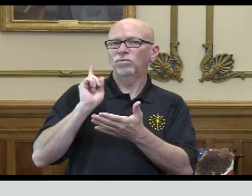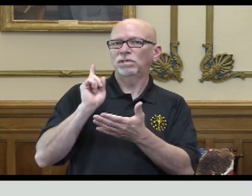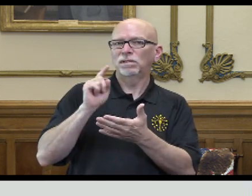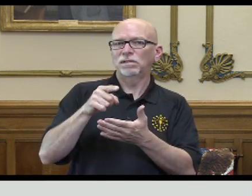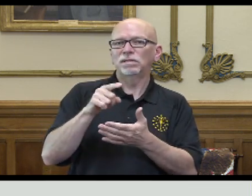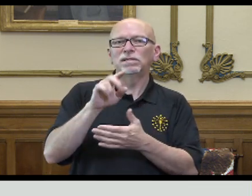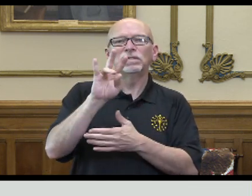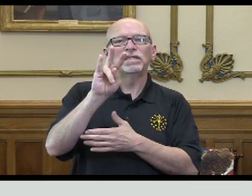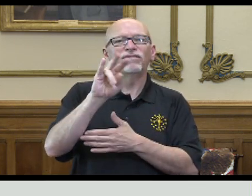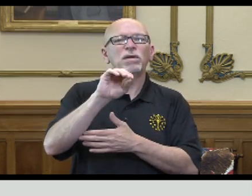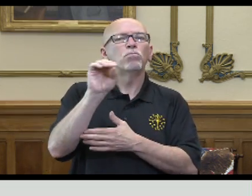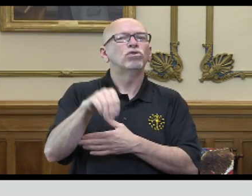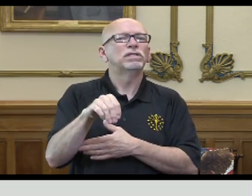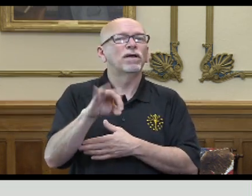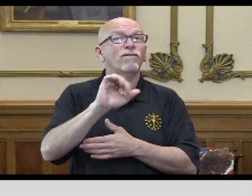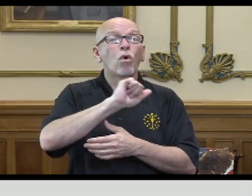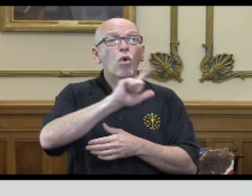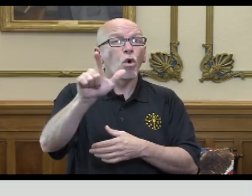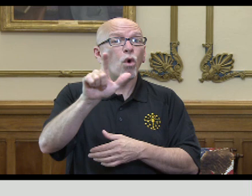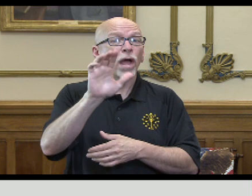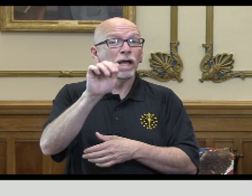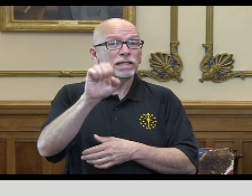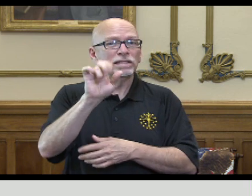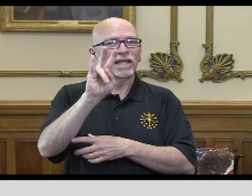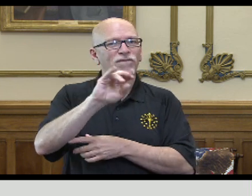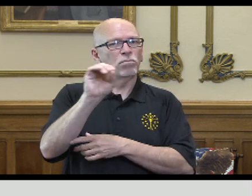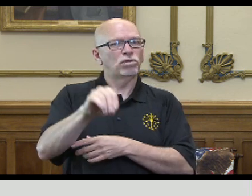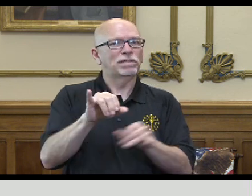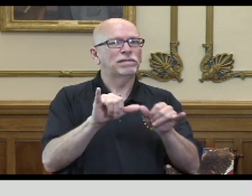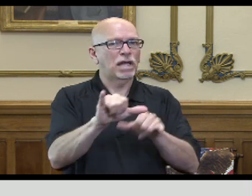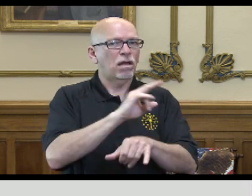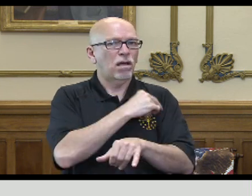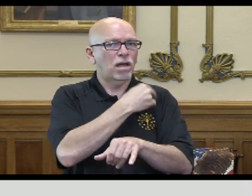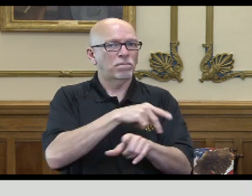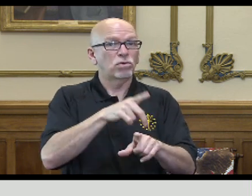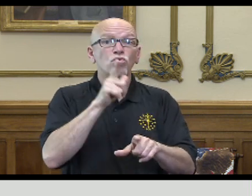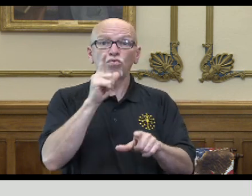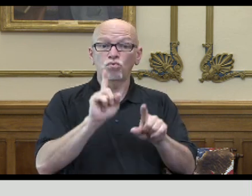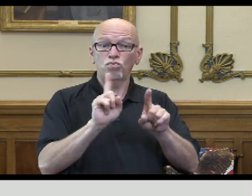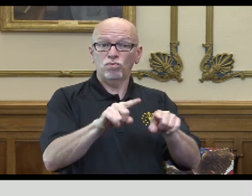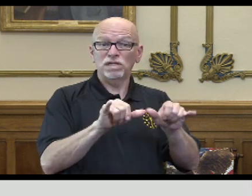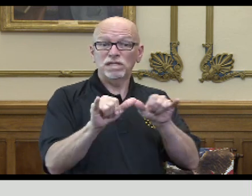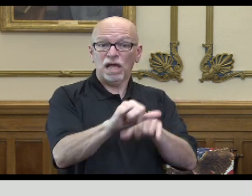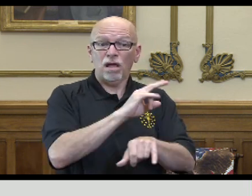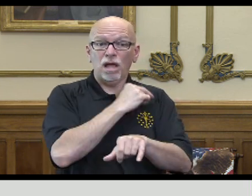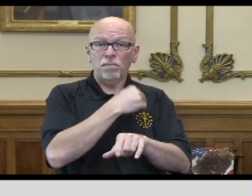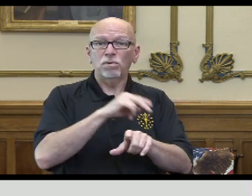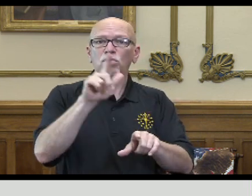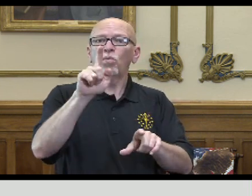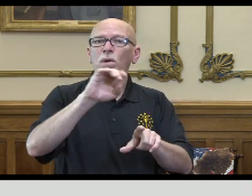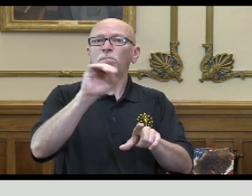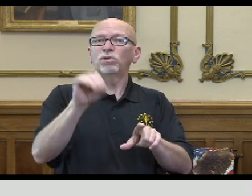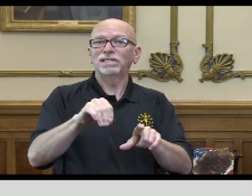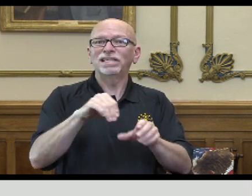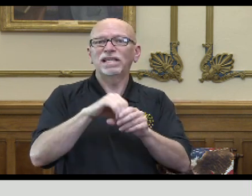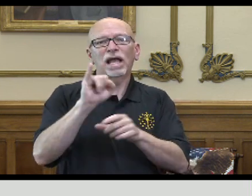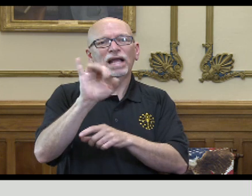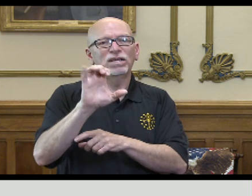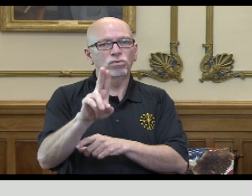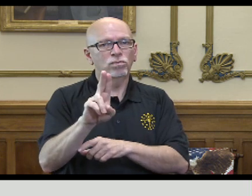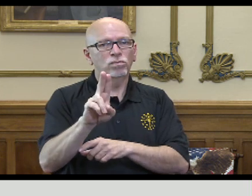represents 17% of all of our cases. Of those who were hospitalized, 21% were admitted to the